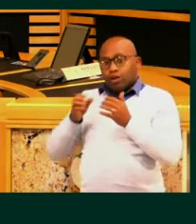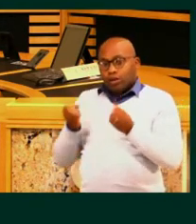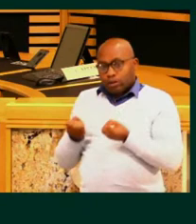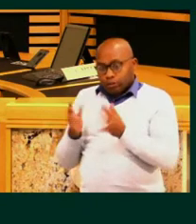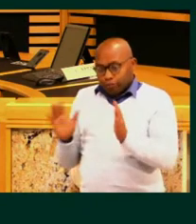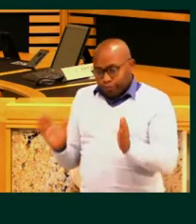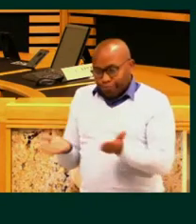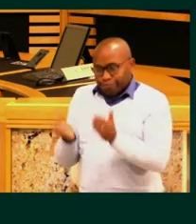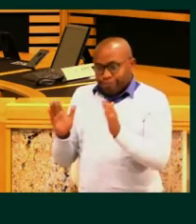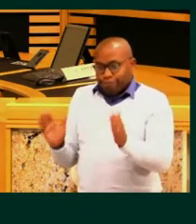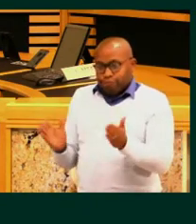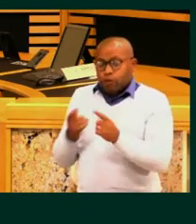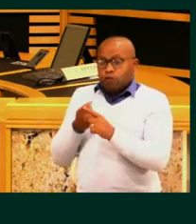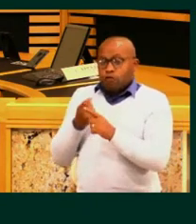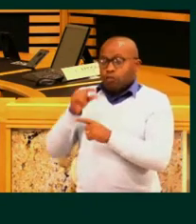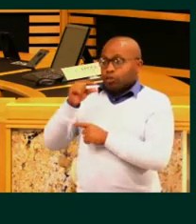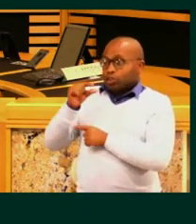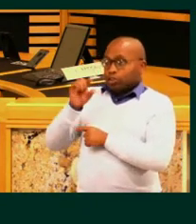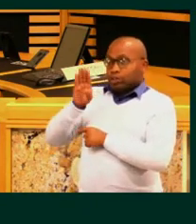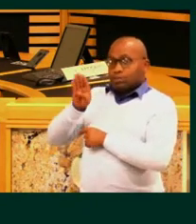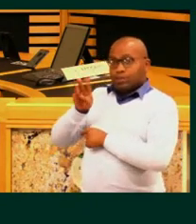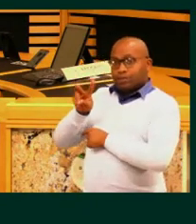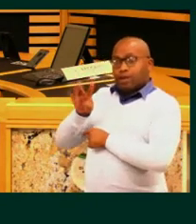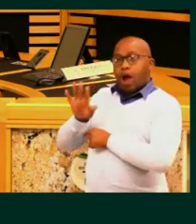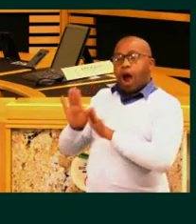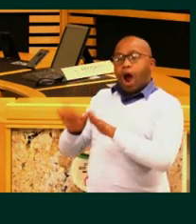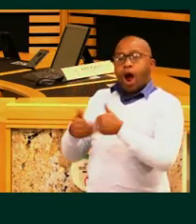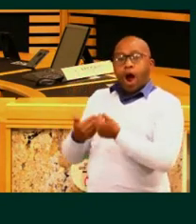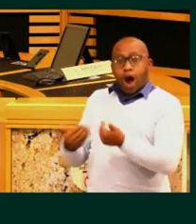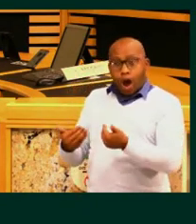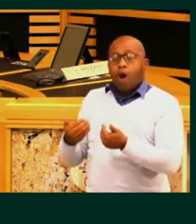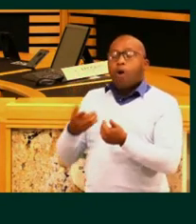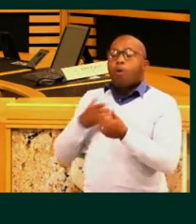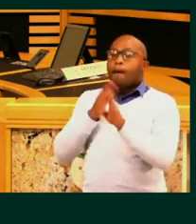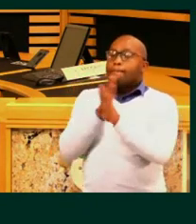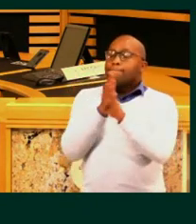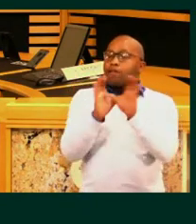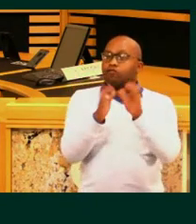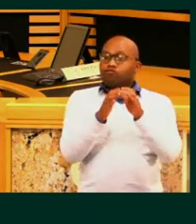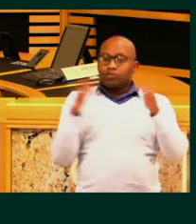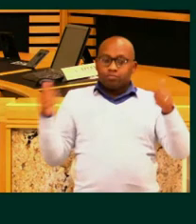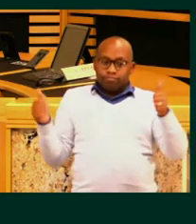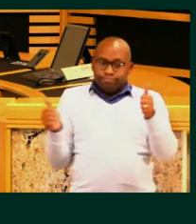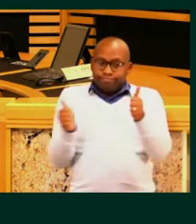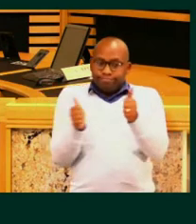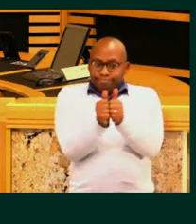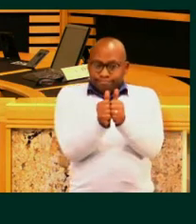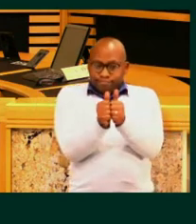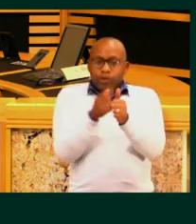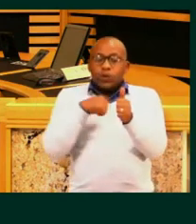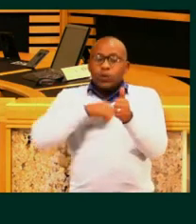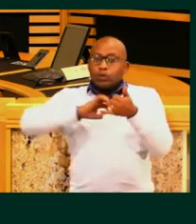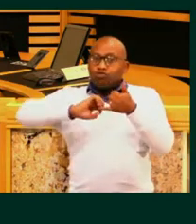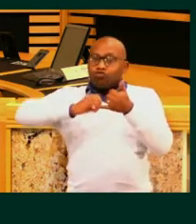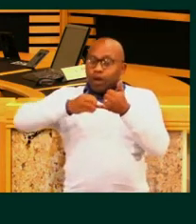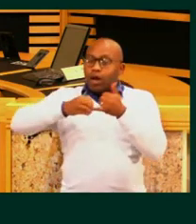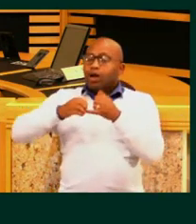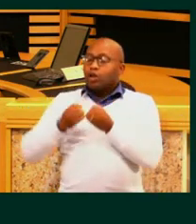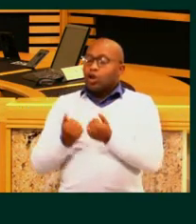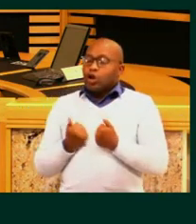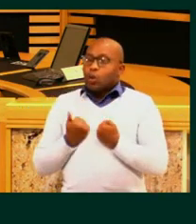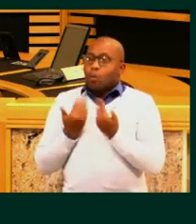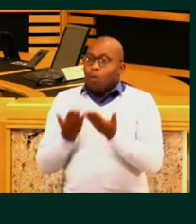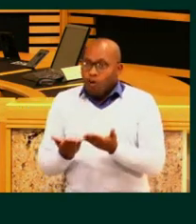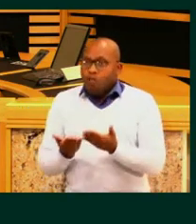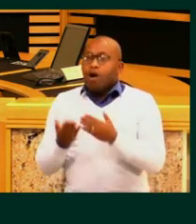violence economically by collaborating with the private sector we aim to create job opportunities and training enabling survivors